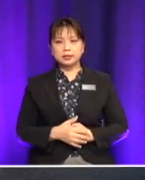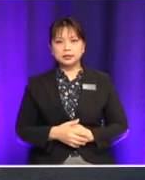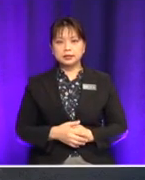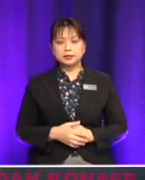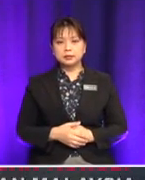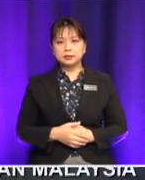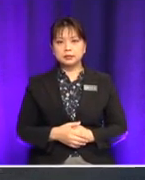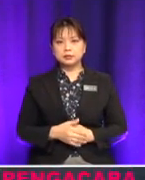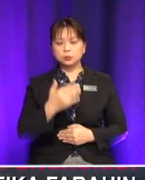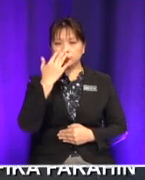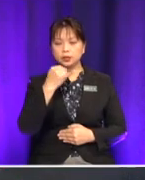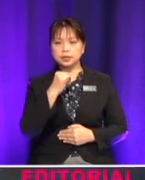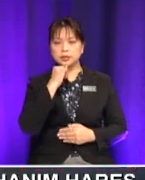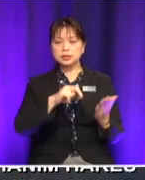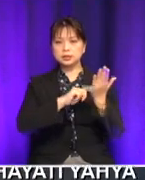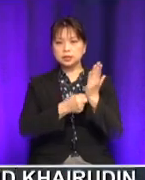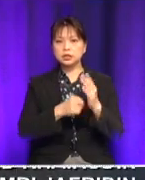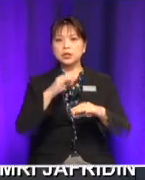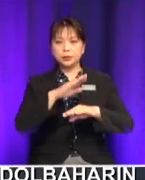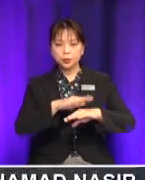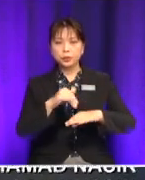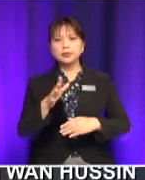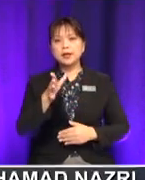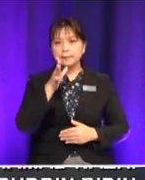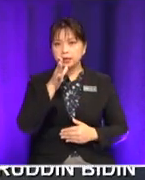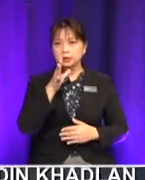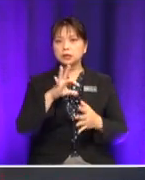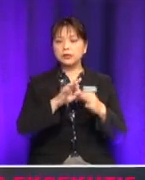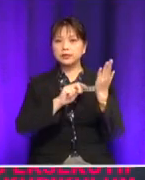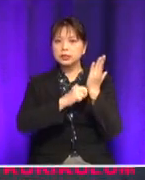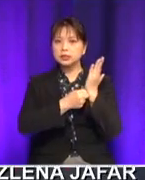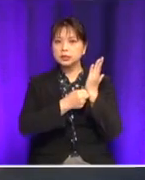Why is nature called the mother nature?